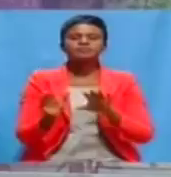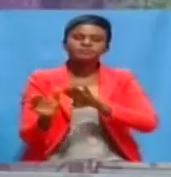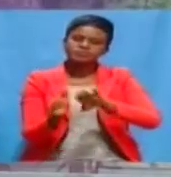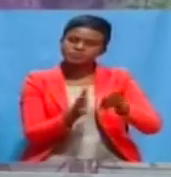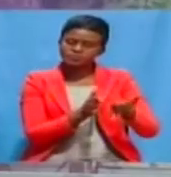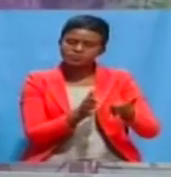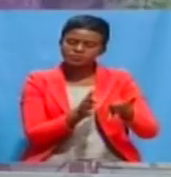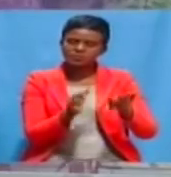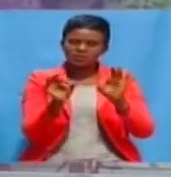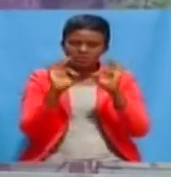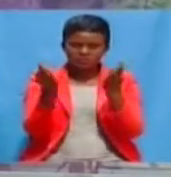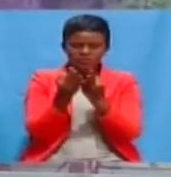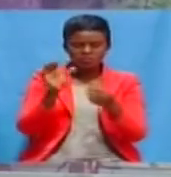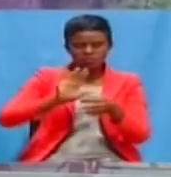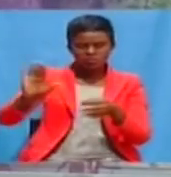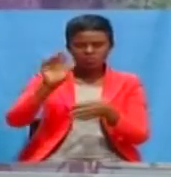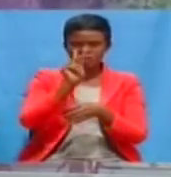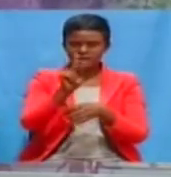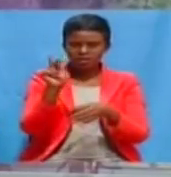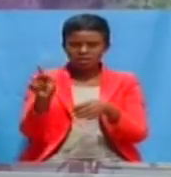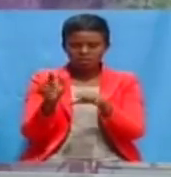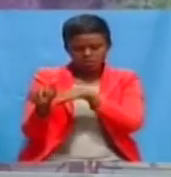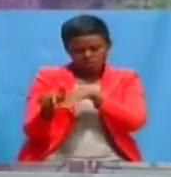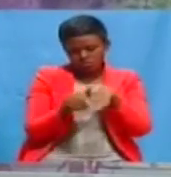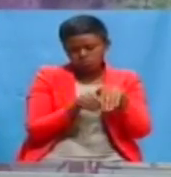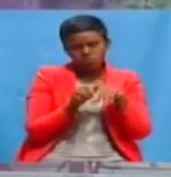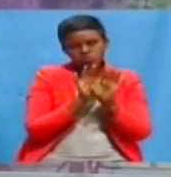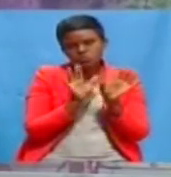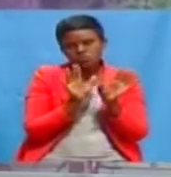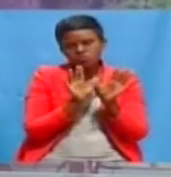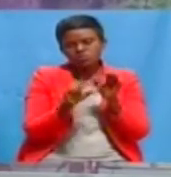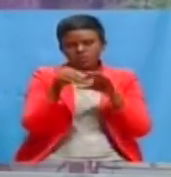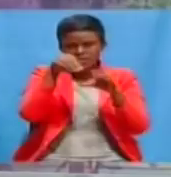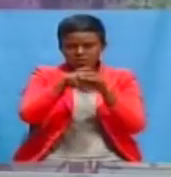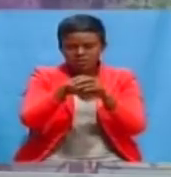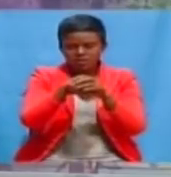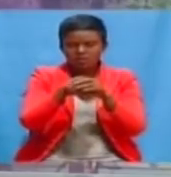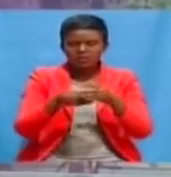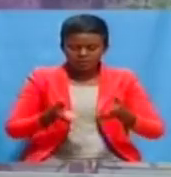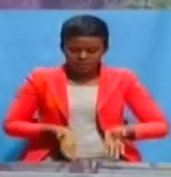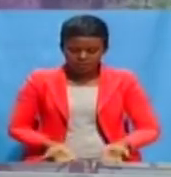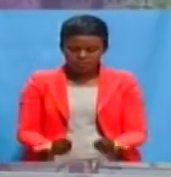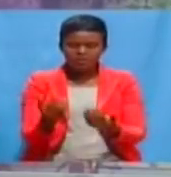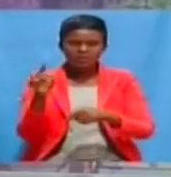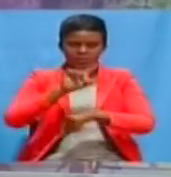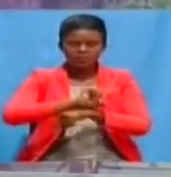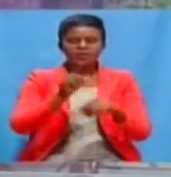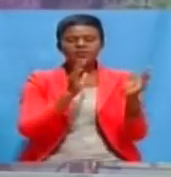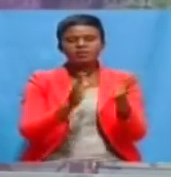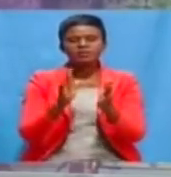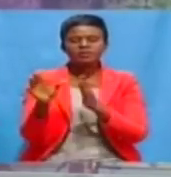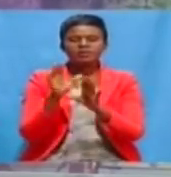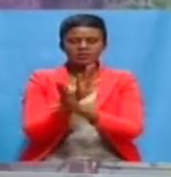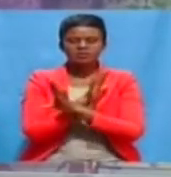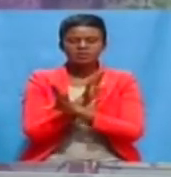Meanwhile, the family of Dr. Kaunda has distanced itself from any involvement in a birthday celebration being organized by the Zambia